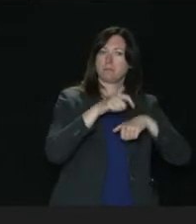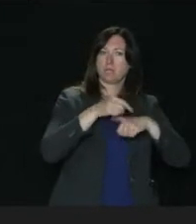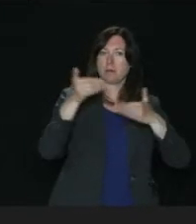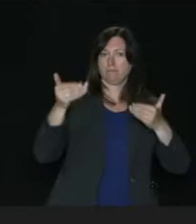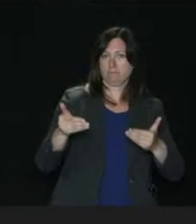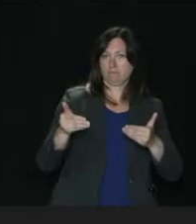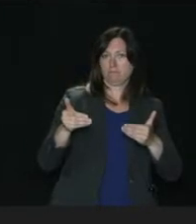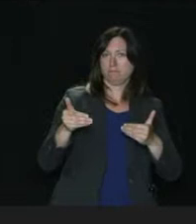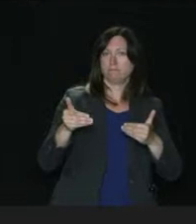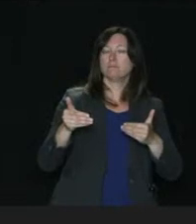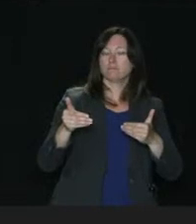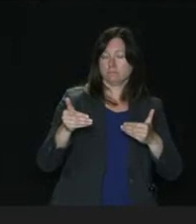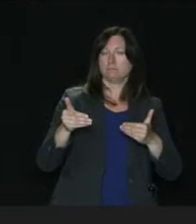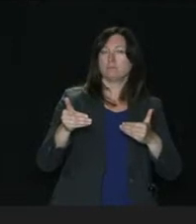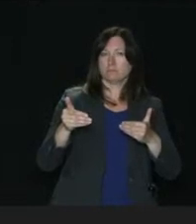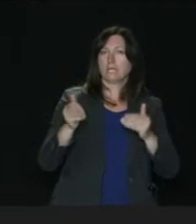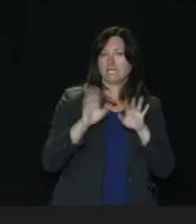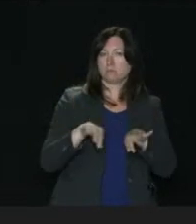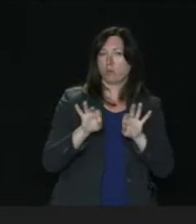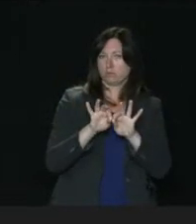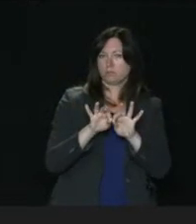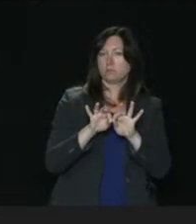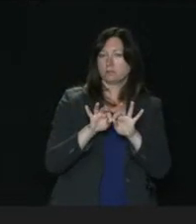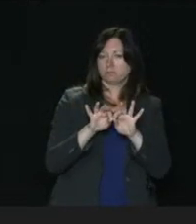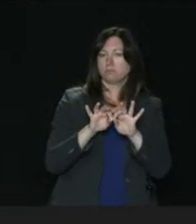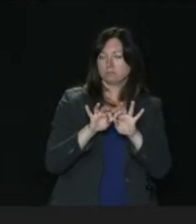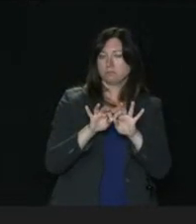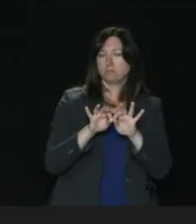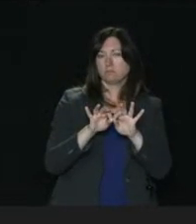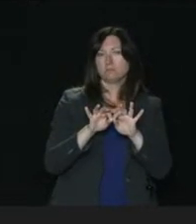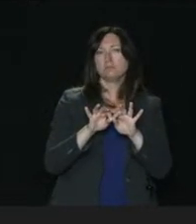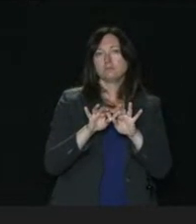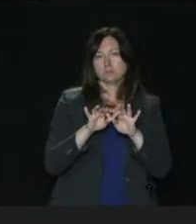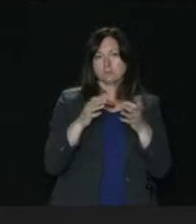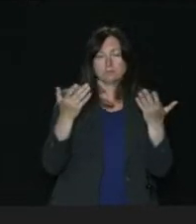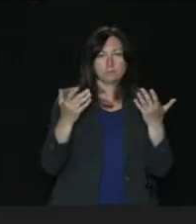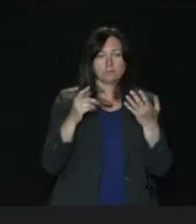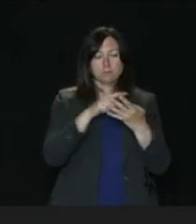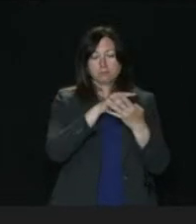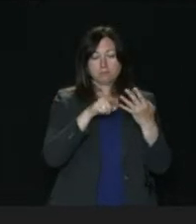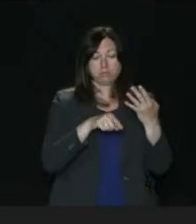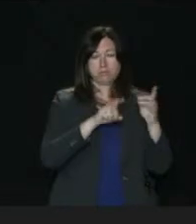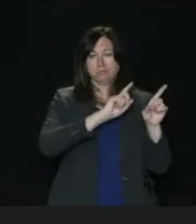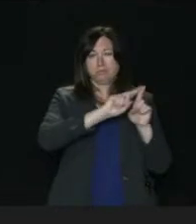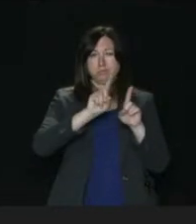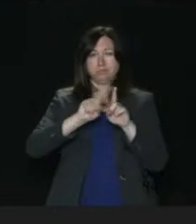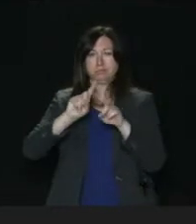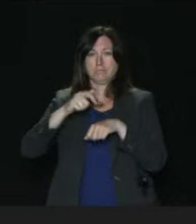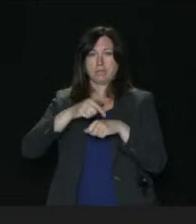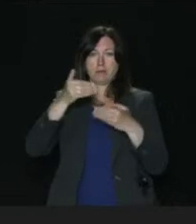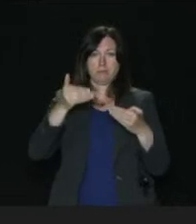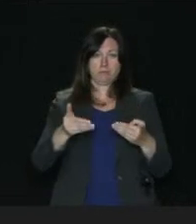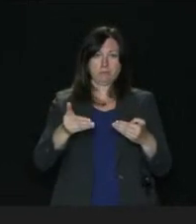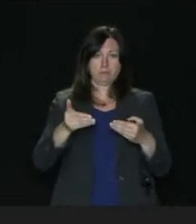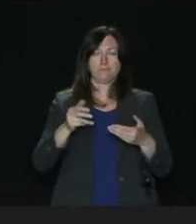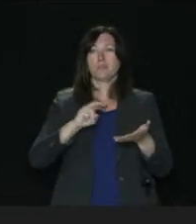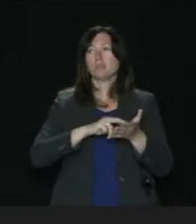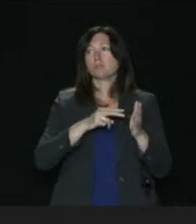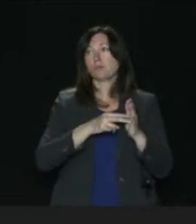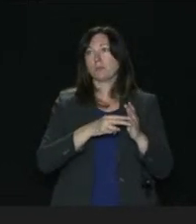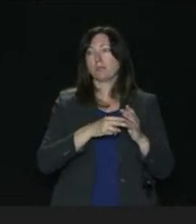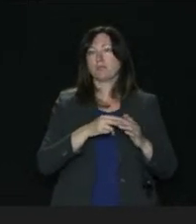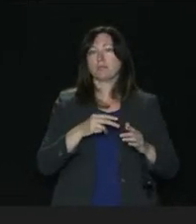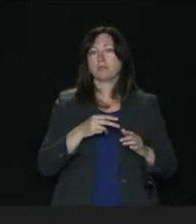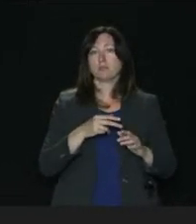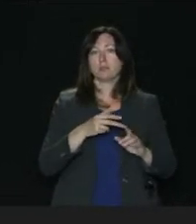quite critical. And they are slightly different for the different vaccines. So you shouldn't get the 2